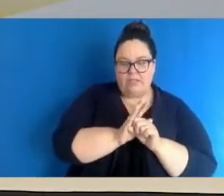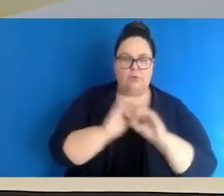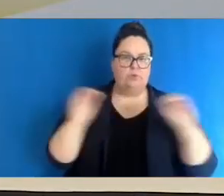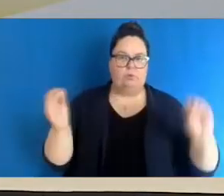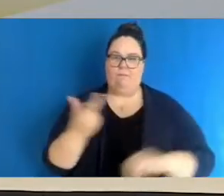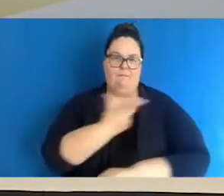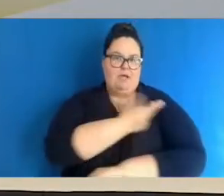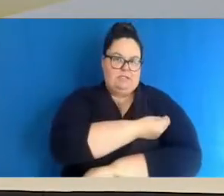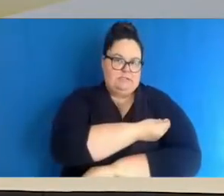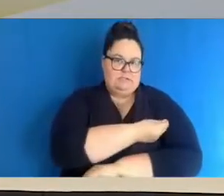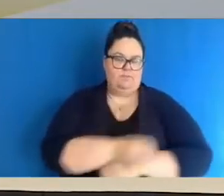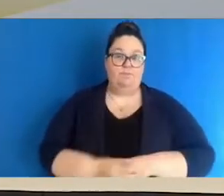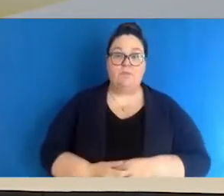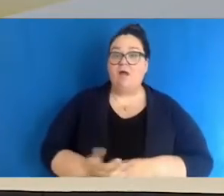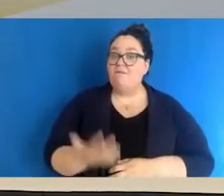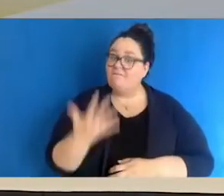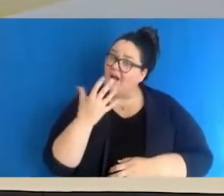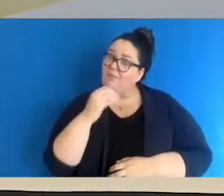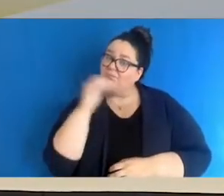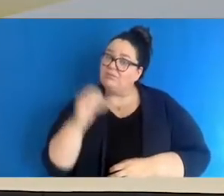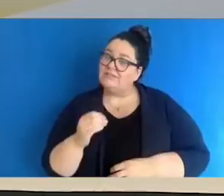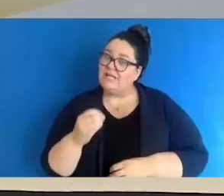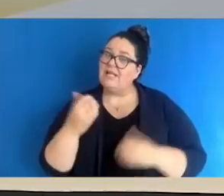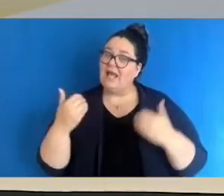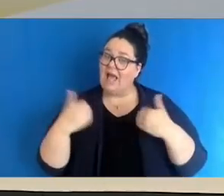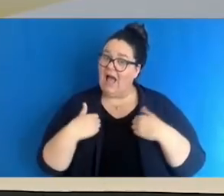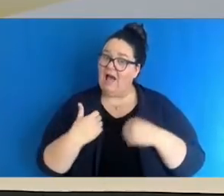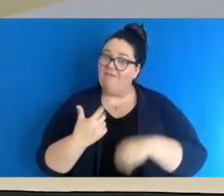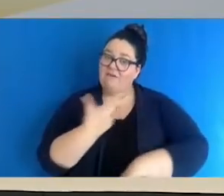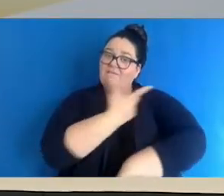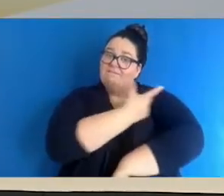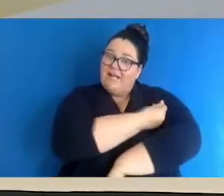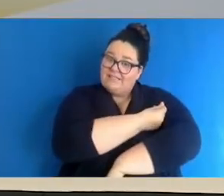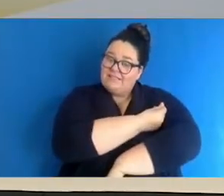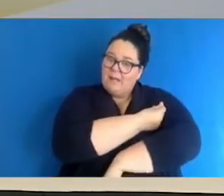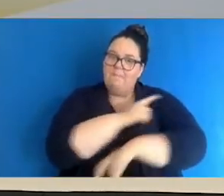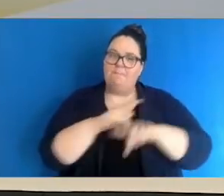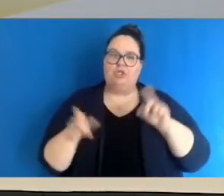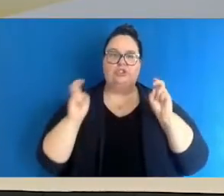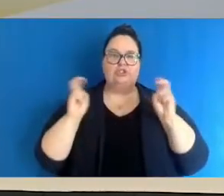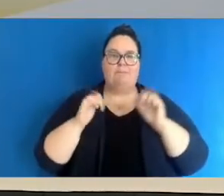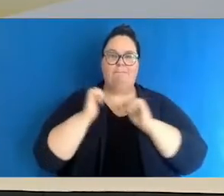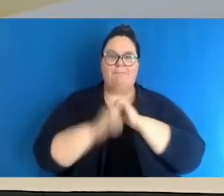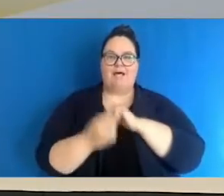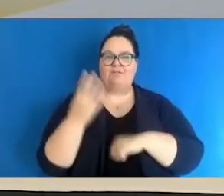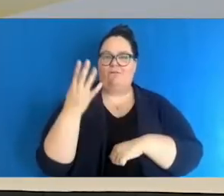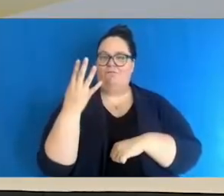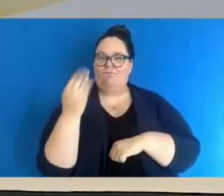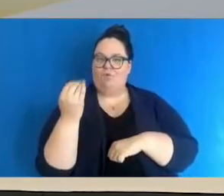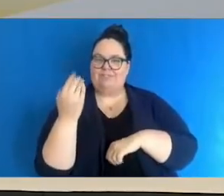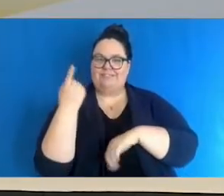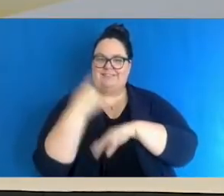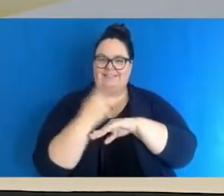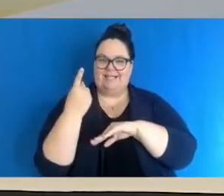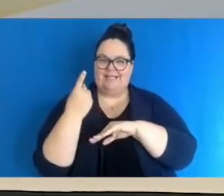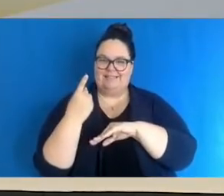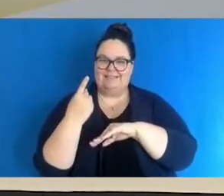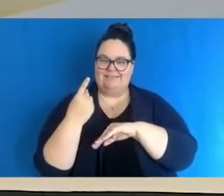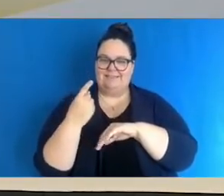5% in those who are vaccinated and not completely protected because they're not 2 weeks past their second